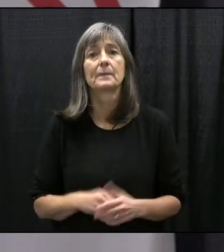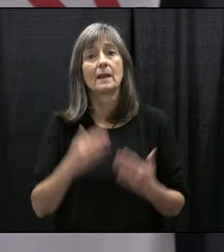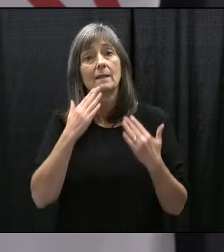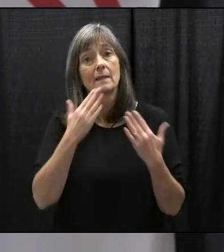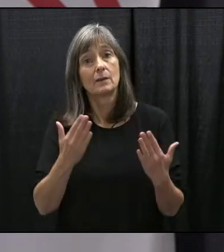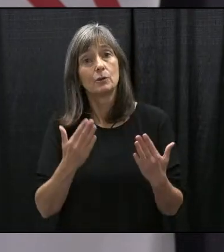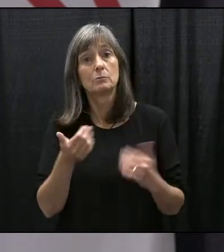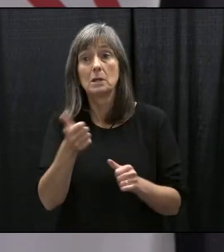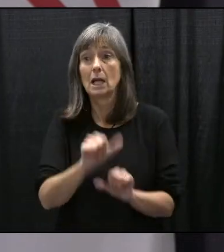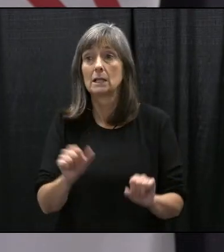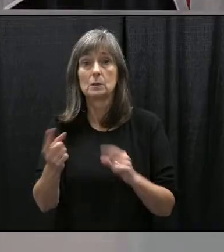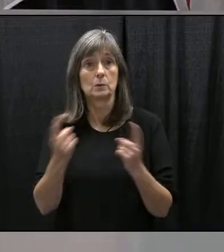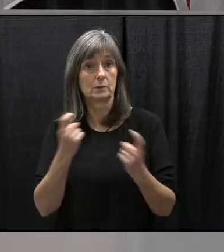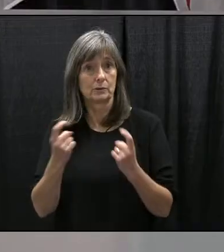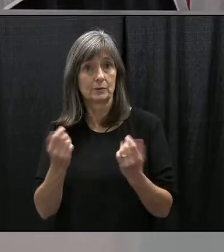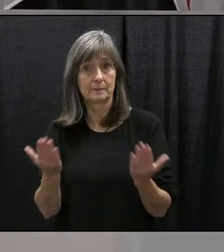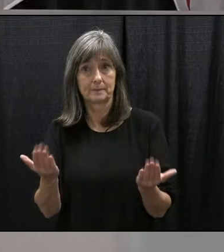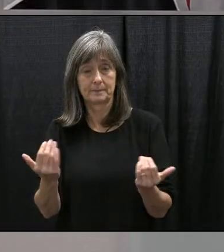you may have.